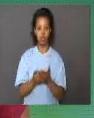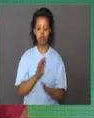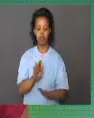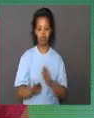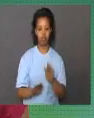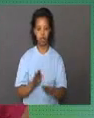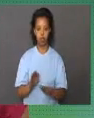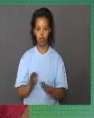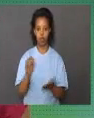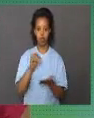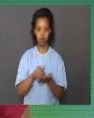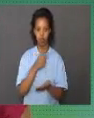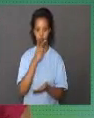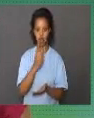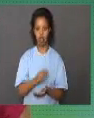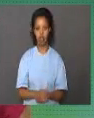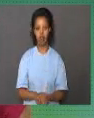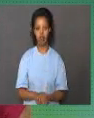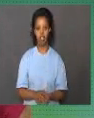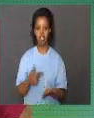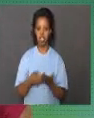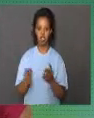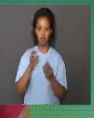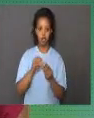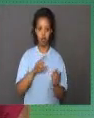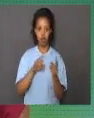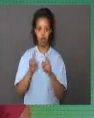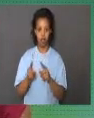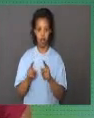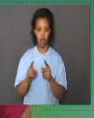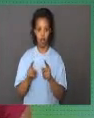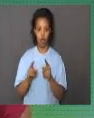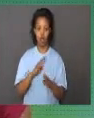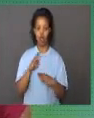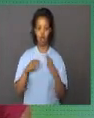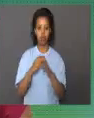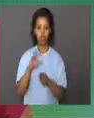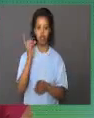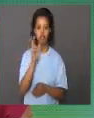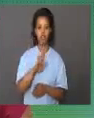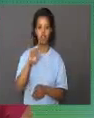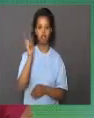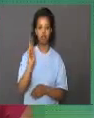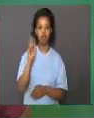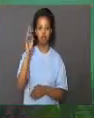and we also discussed the work of biologist Francesco